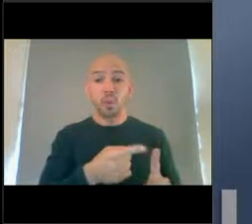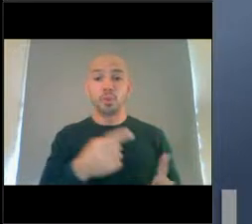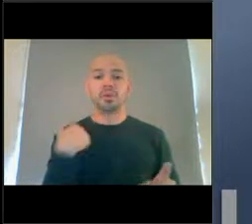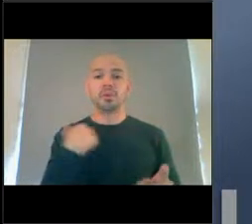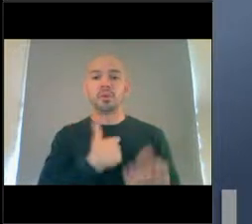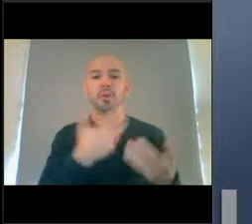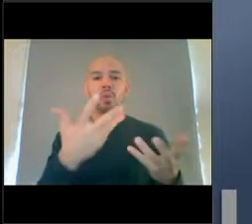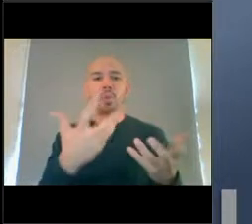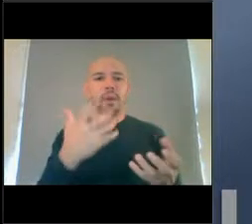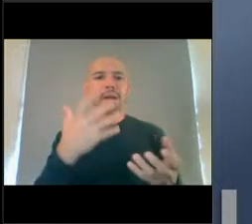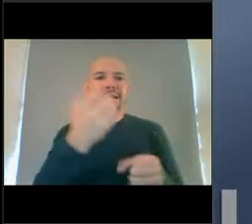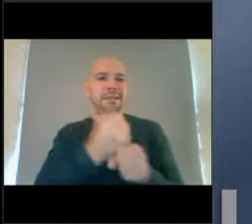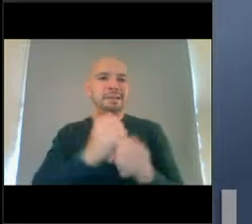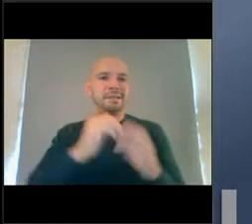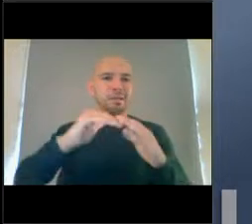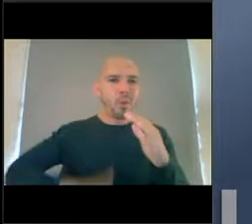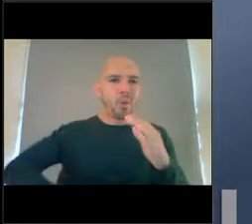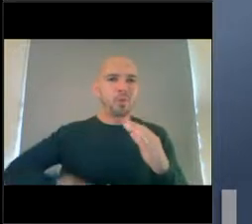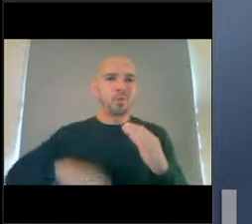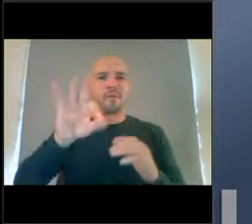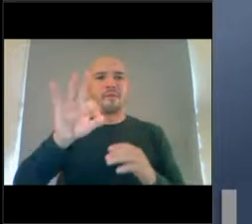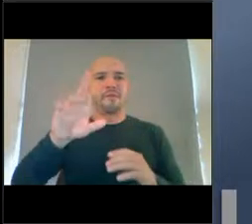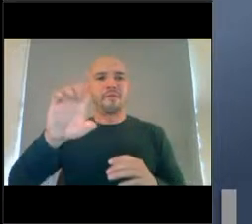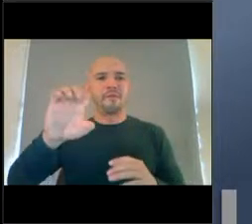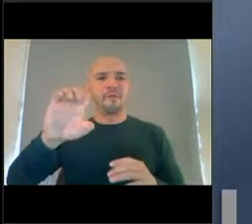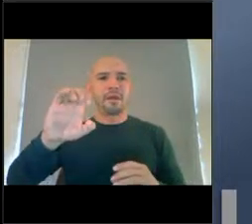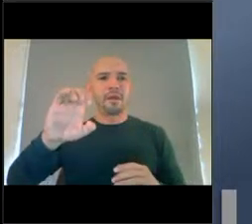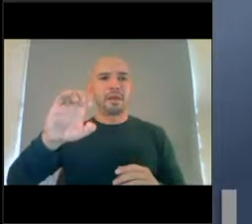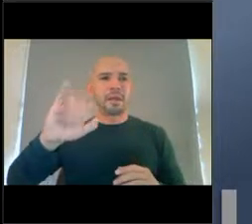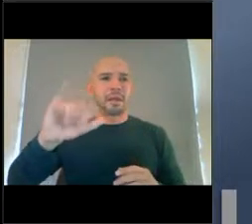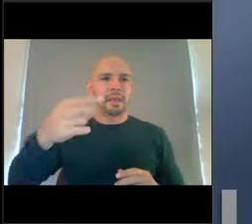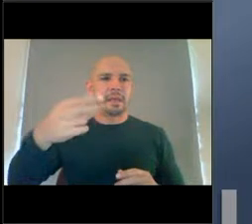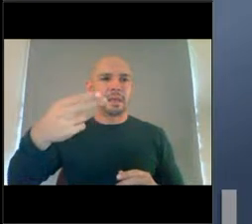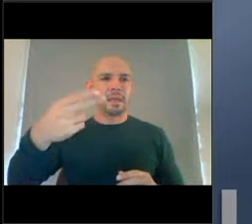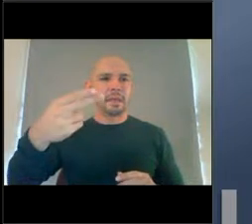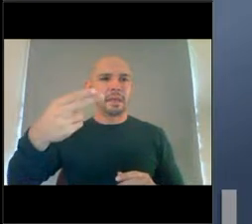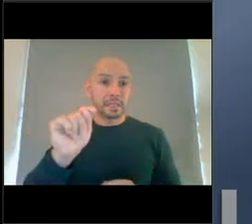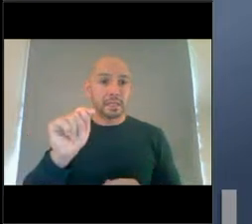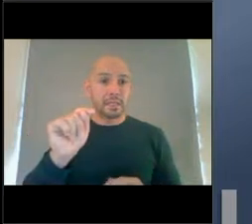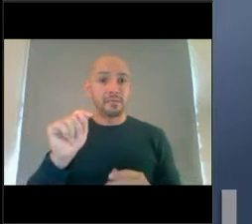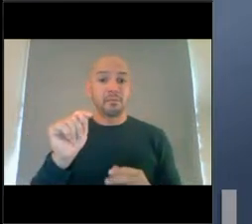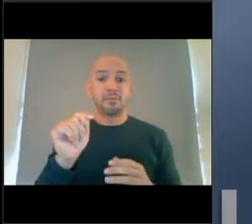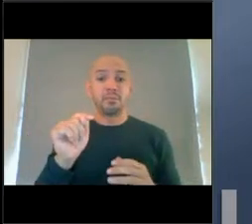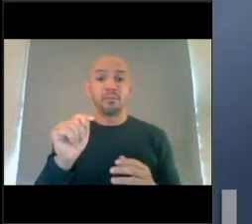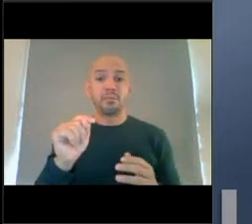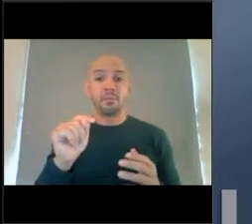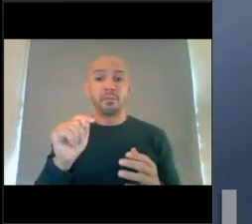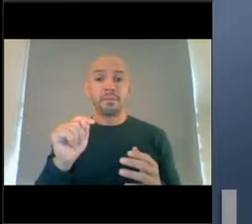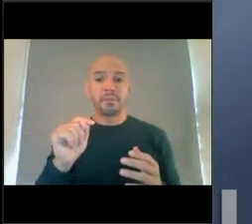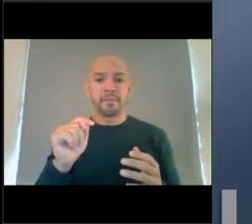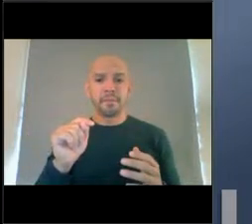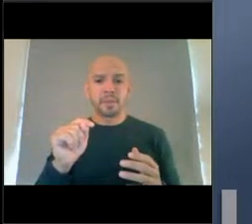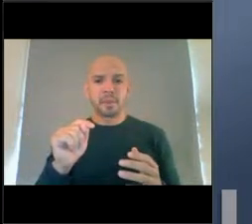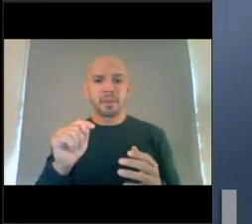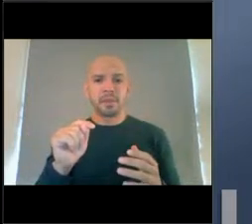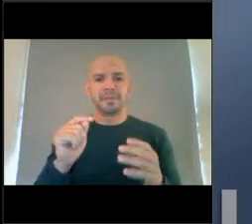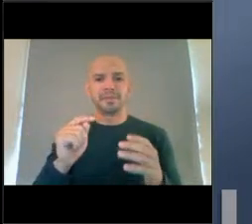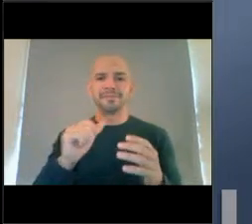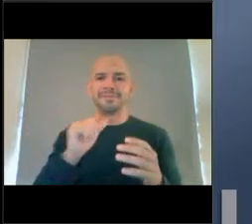high freight volume we asked these improvements did not cons contribute to an increase in passenger vmt for example